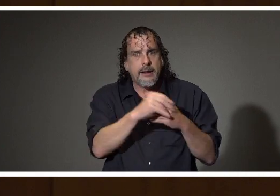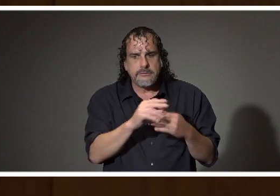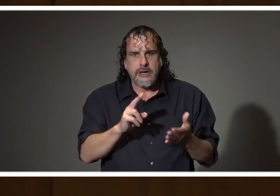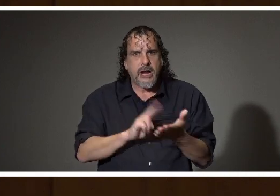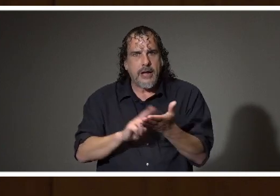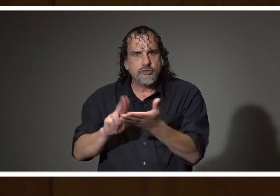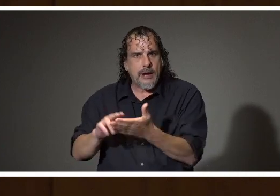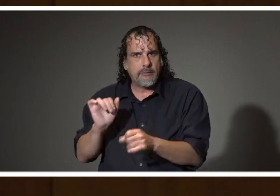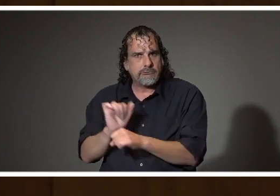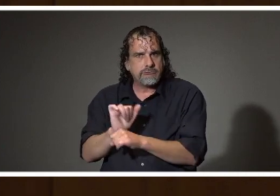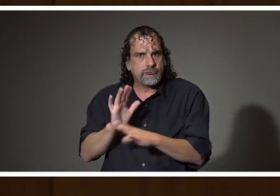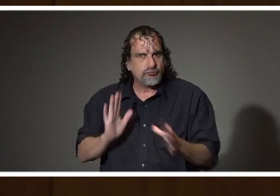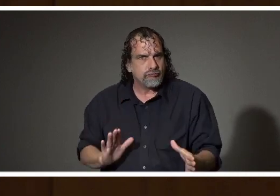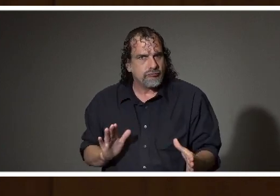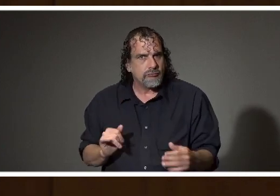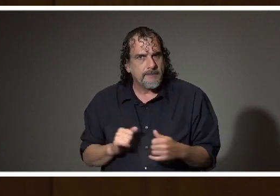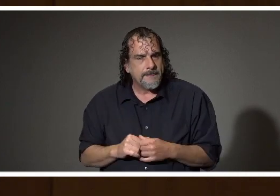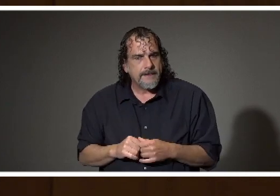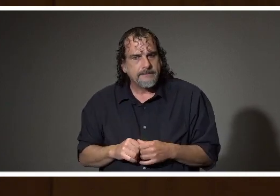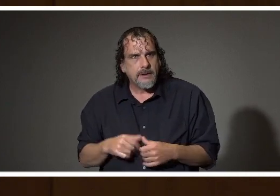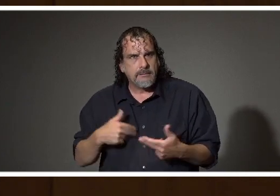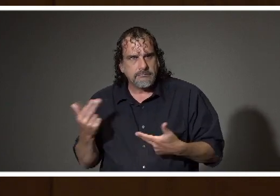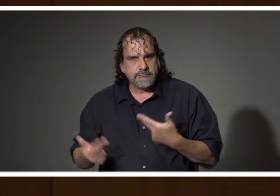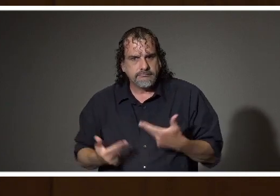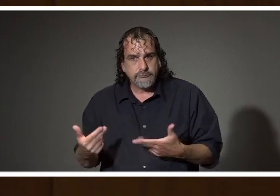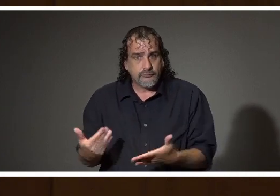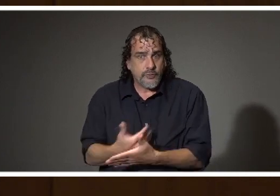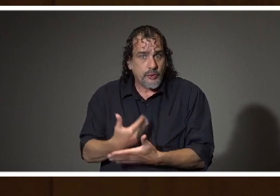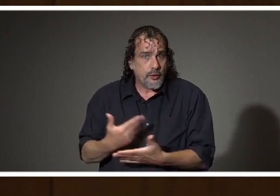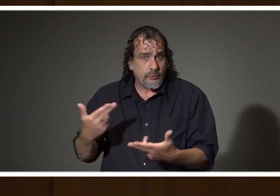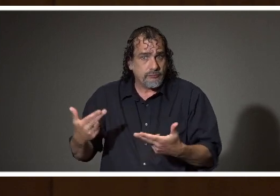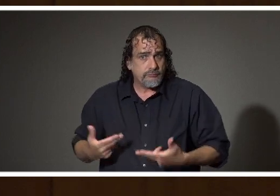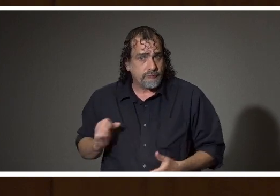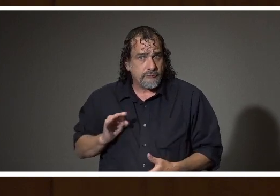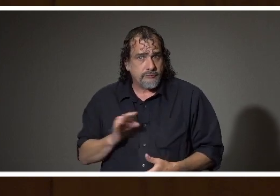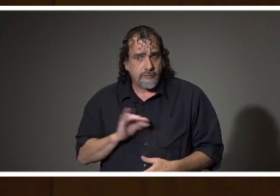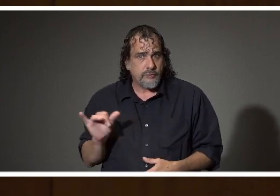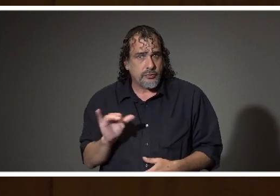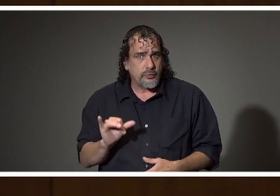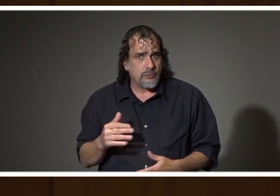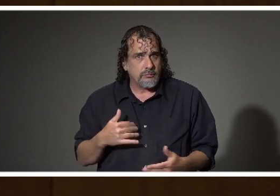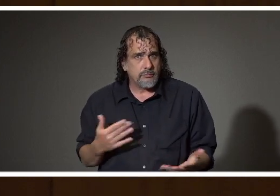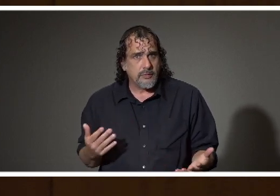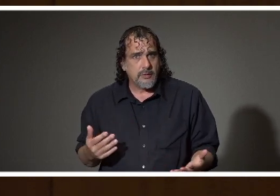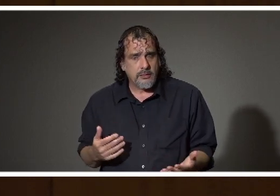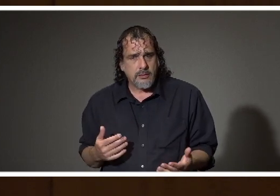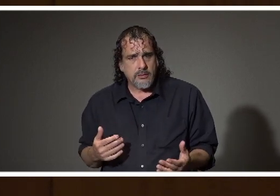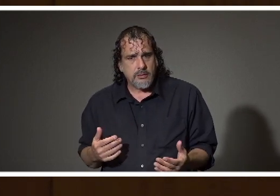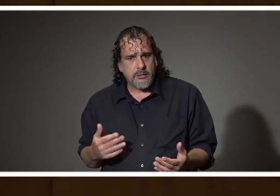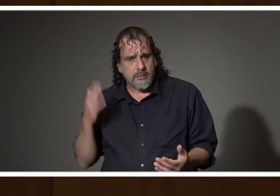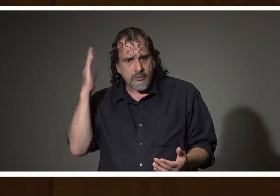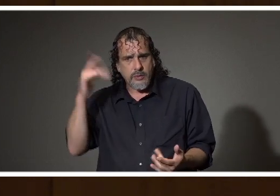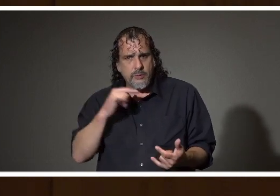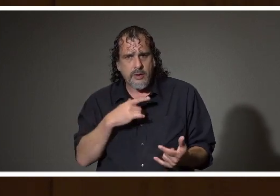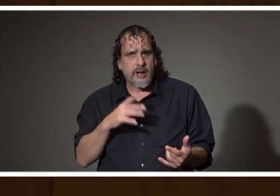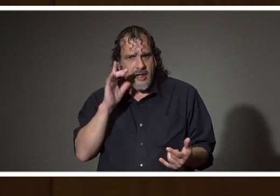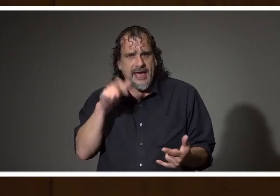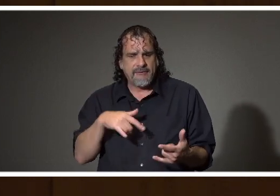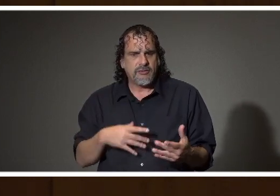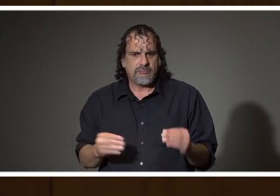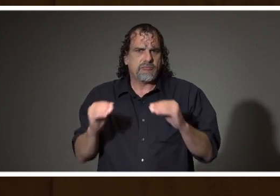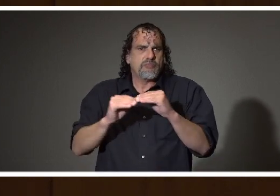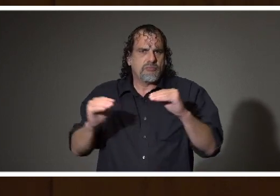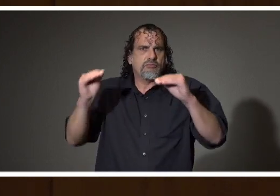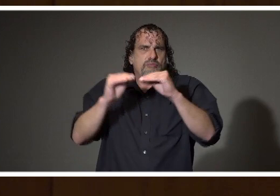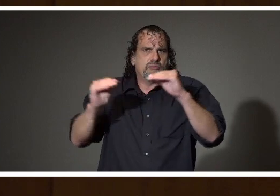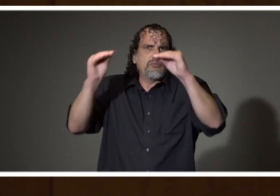contract employees and others and hiring new individuals to sort of fill out these teams. So we'll almost certainly have to do more and more of that